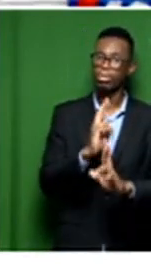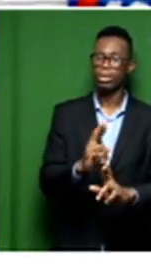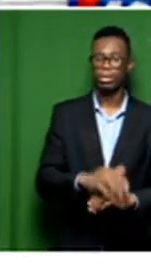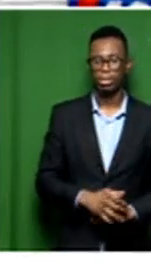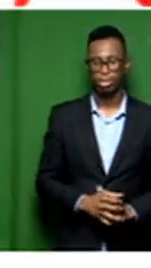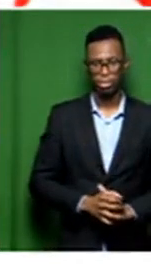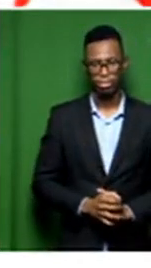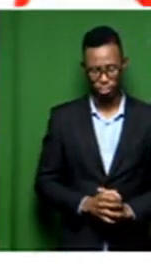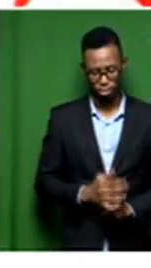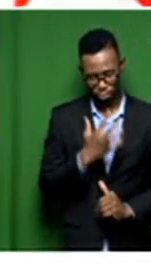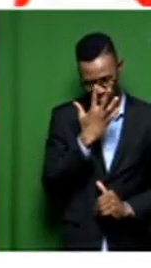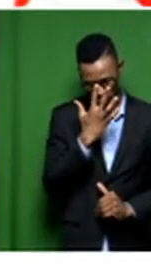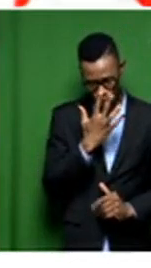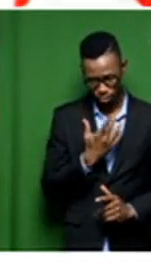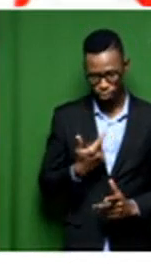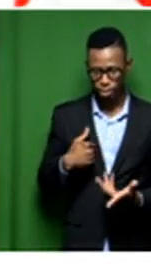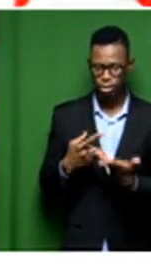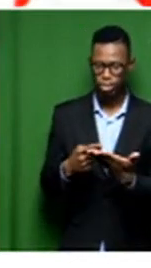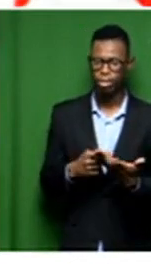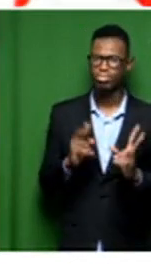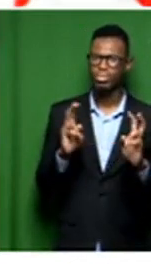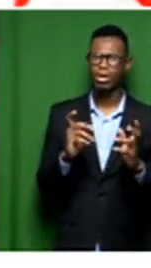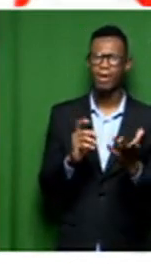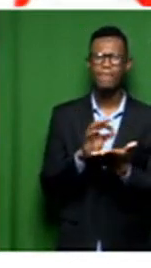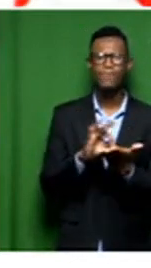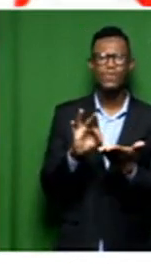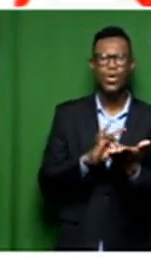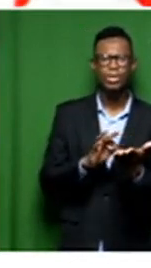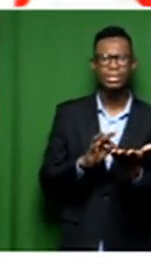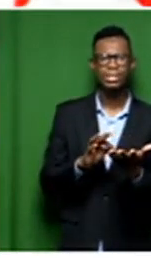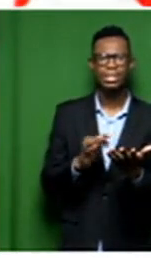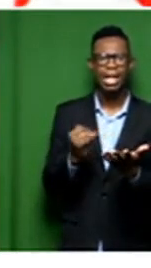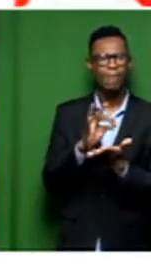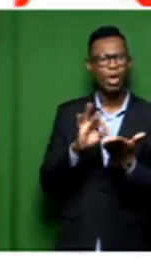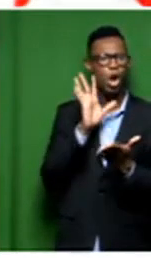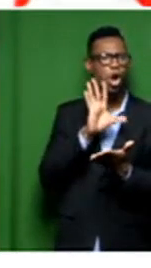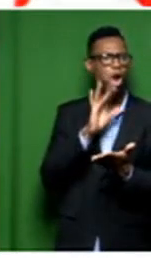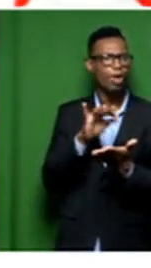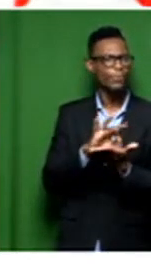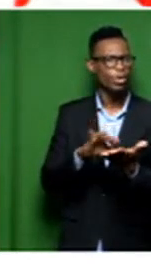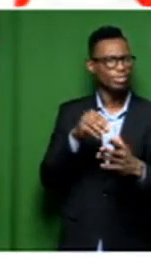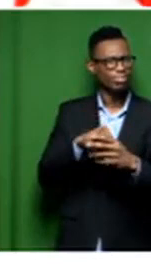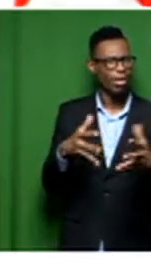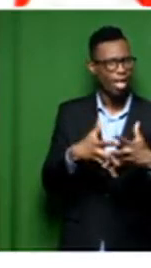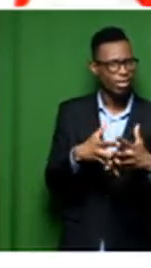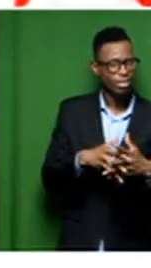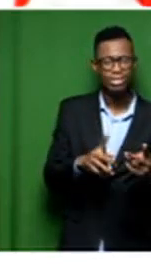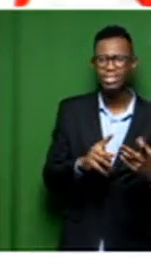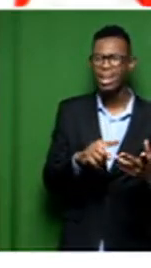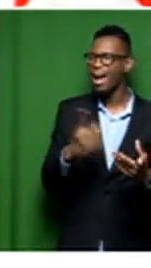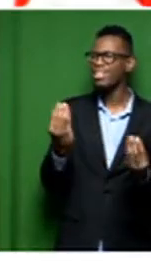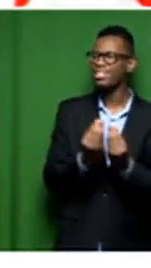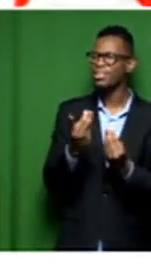honored. I mean, we've spoken about the voting booths in the classes as well. I mean, what's been the most